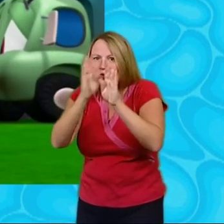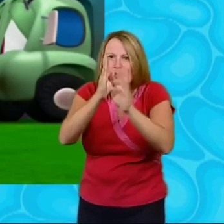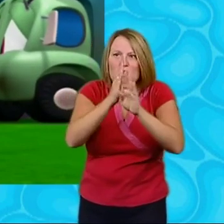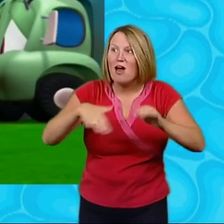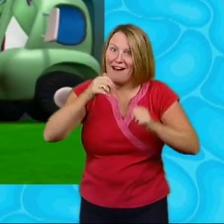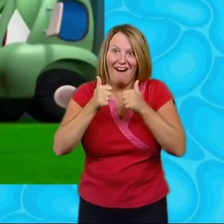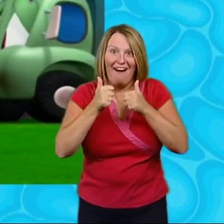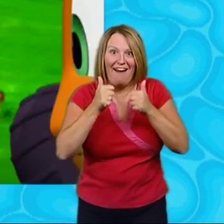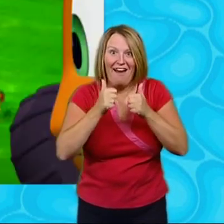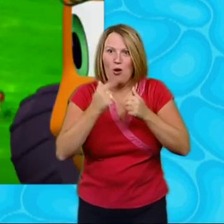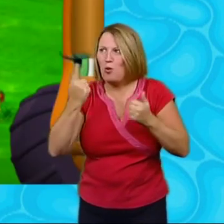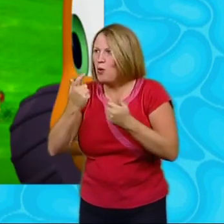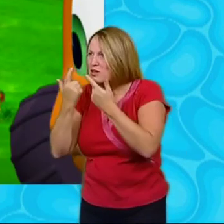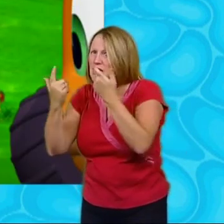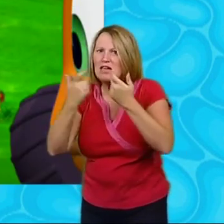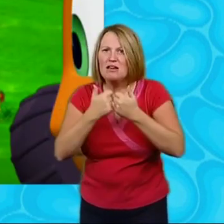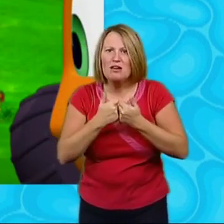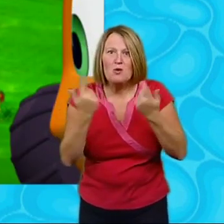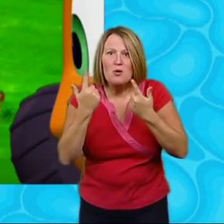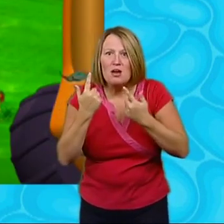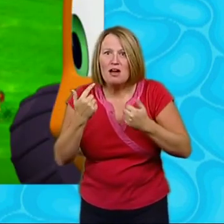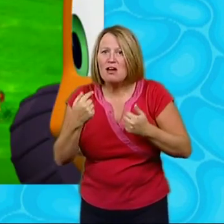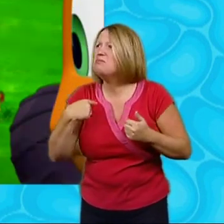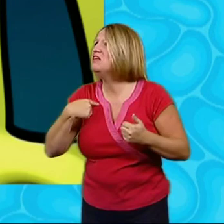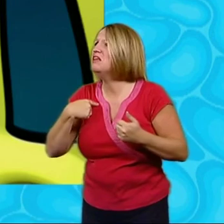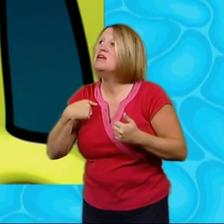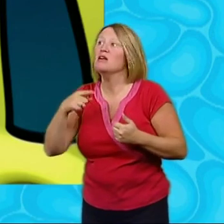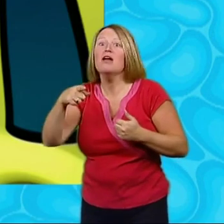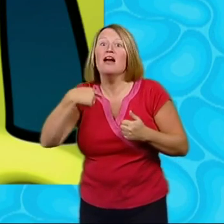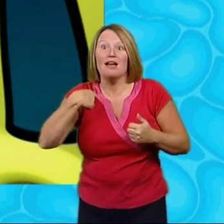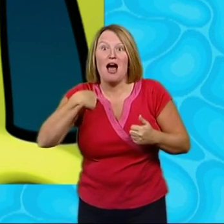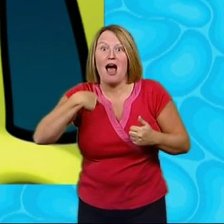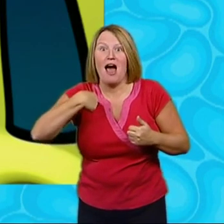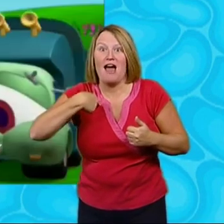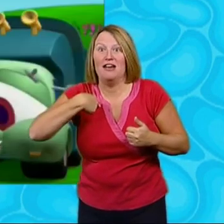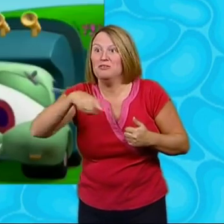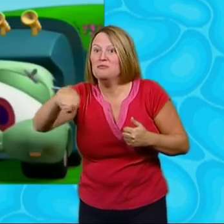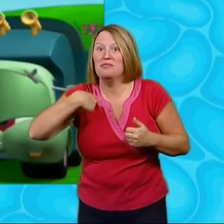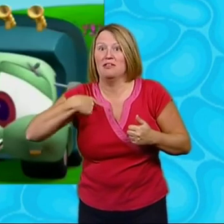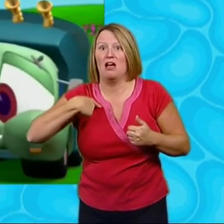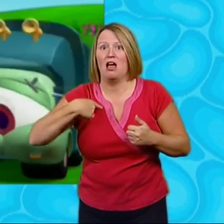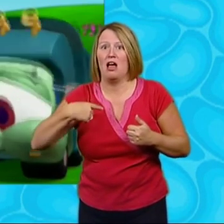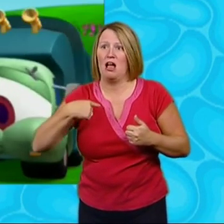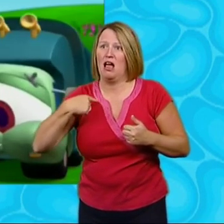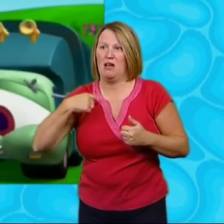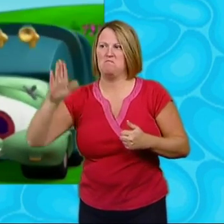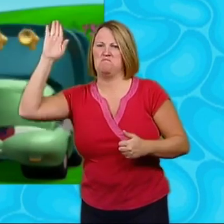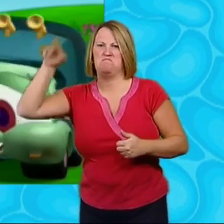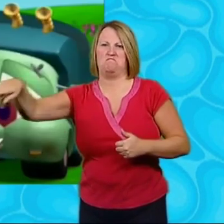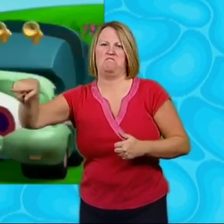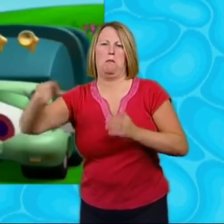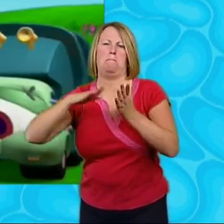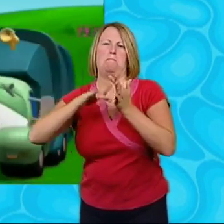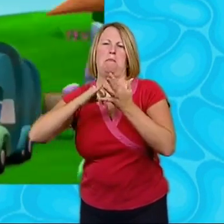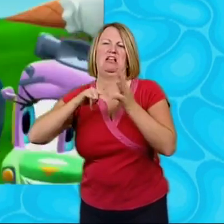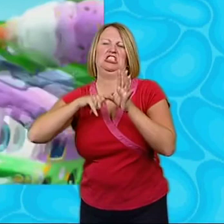Yeah, that's a great idea. Let's do it. Okay, but who's going to be the seeker? Why don't you do it, Jess? Yes, I vote for Messy